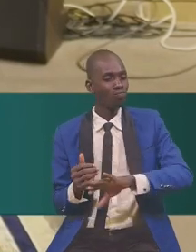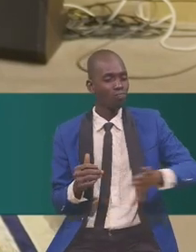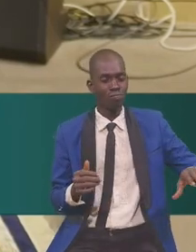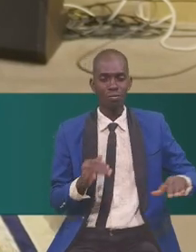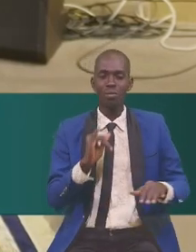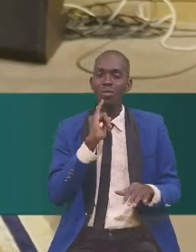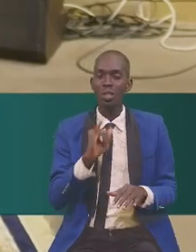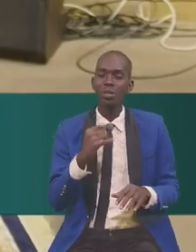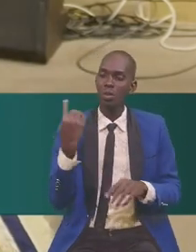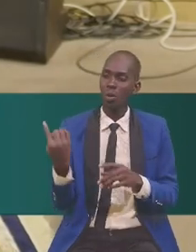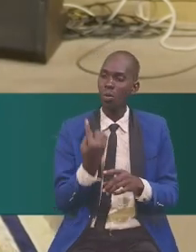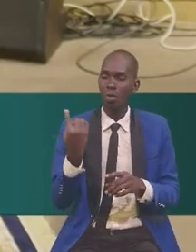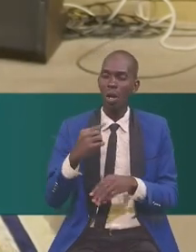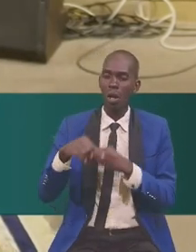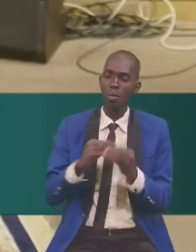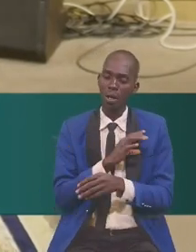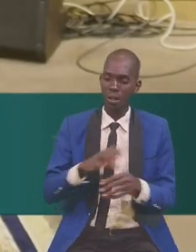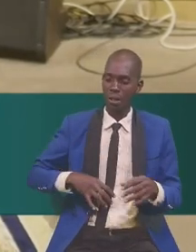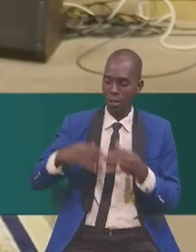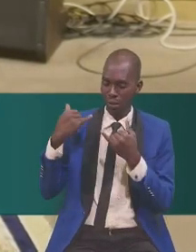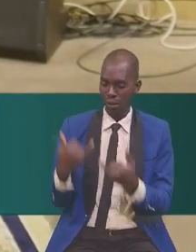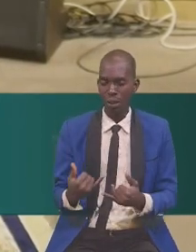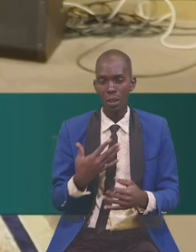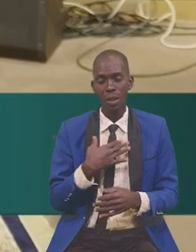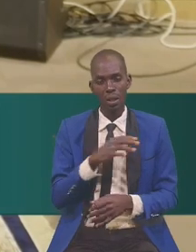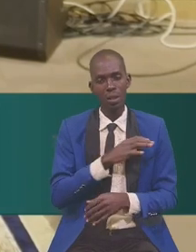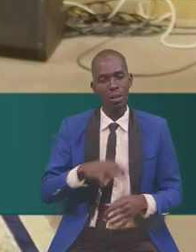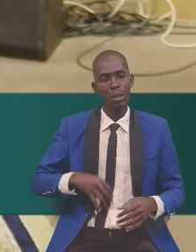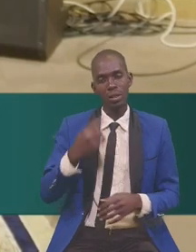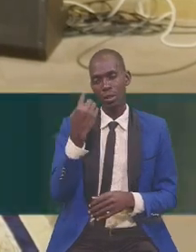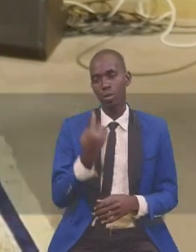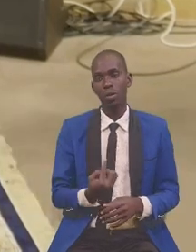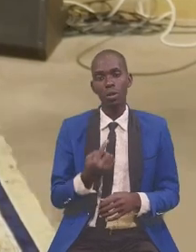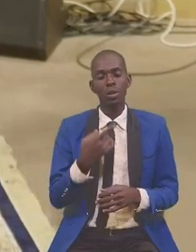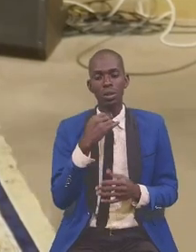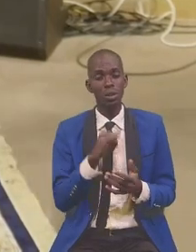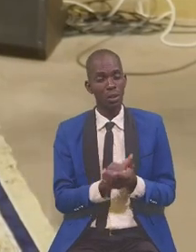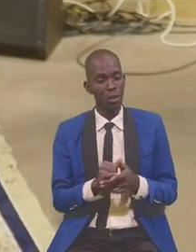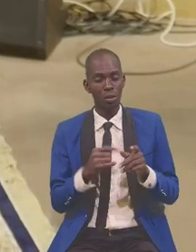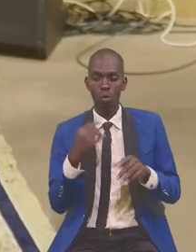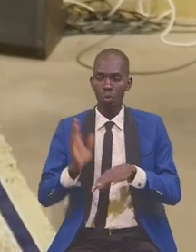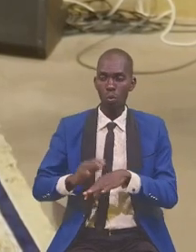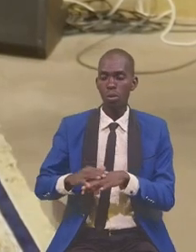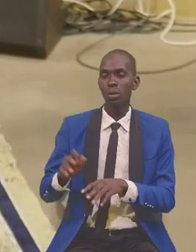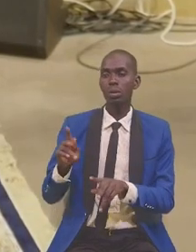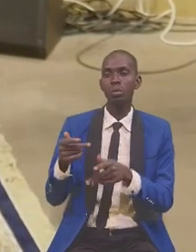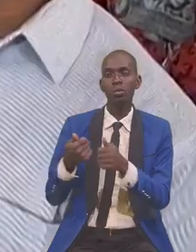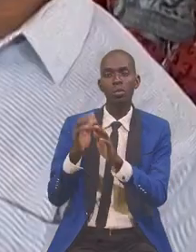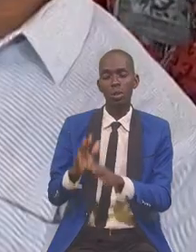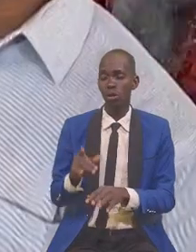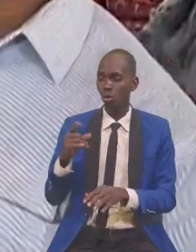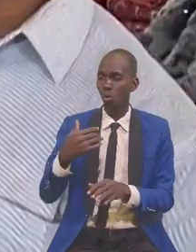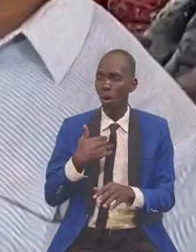and Christ alone is the Savior. And then you fill Jerusalem with this doctrine that Christ is the only